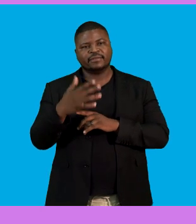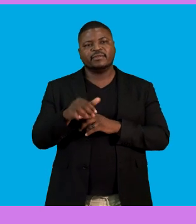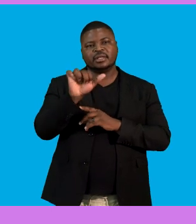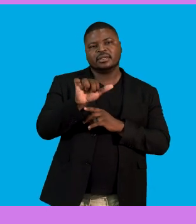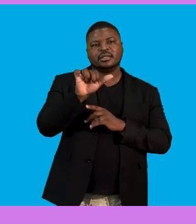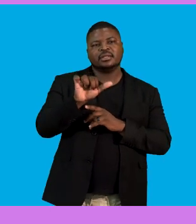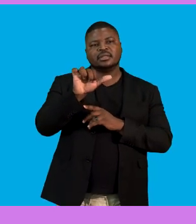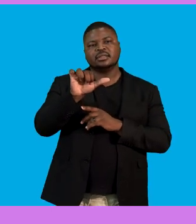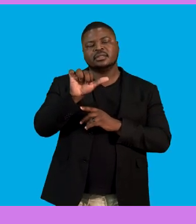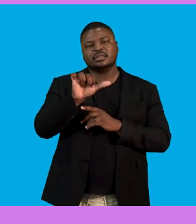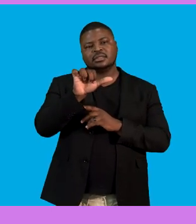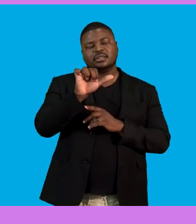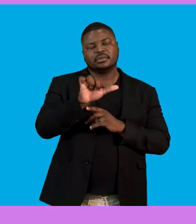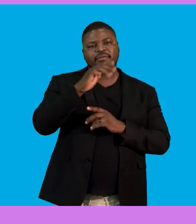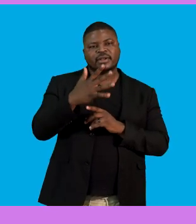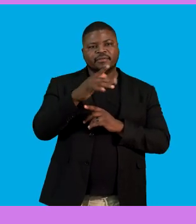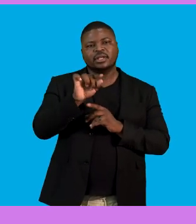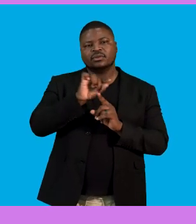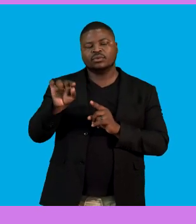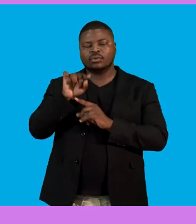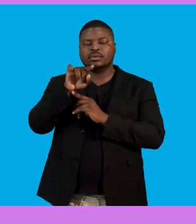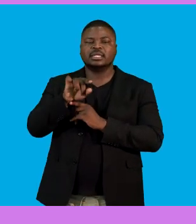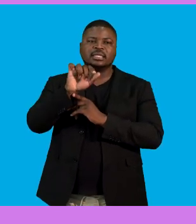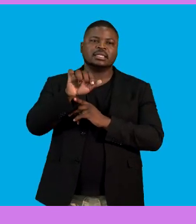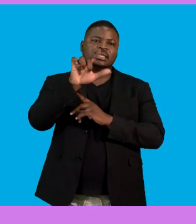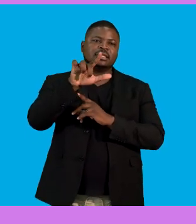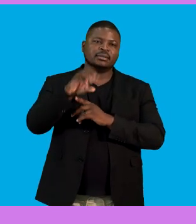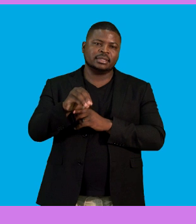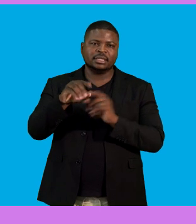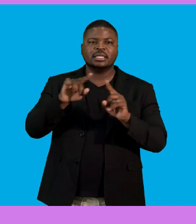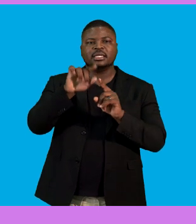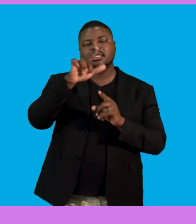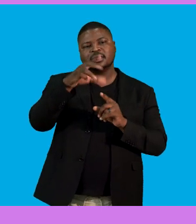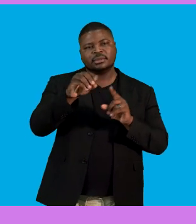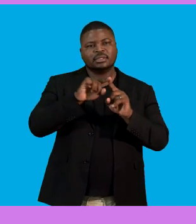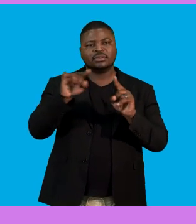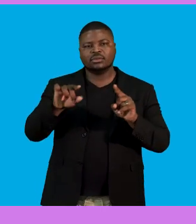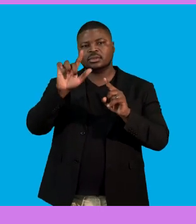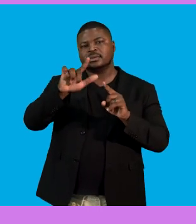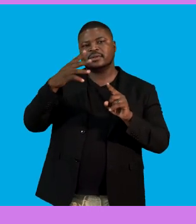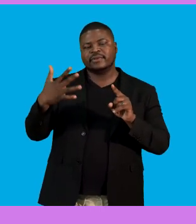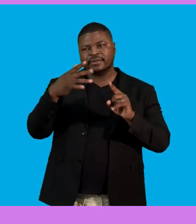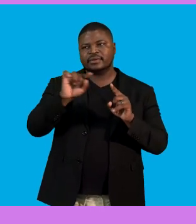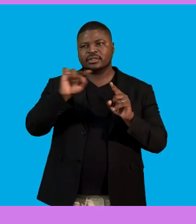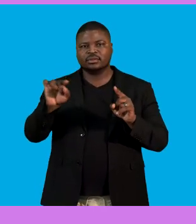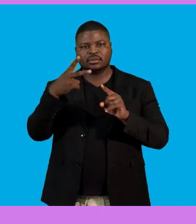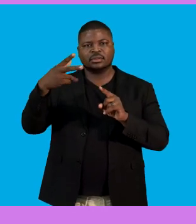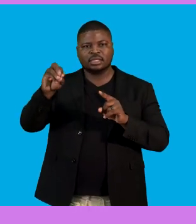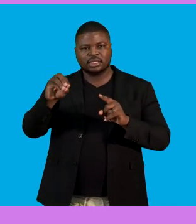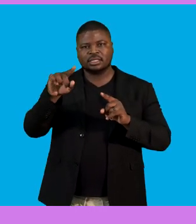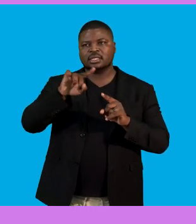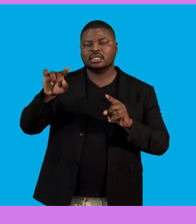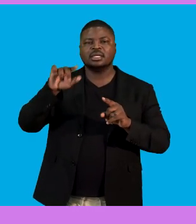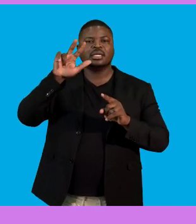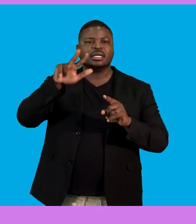65 to 70, it's 5. 70 to 75, 5. 75 to 80, 5. 80 to 85, 5, and 85